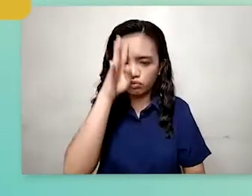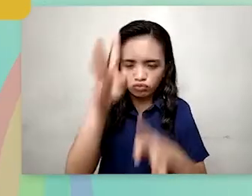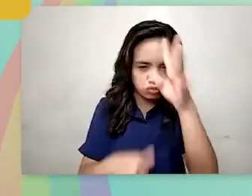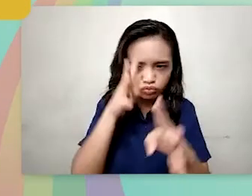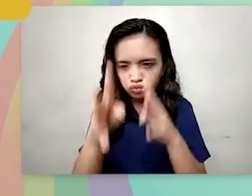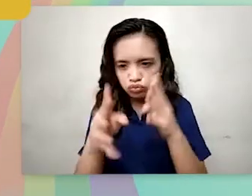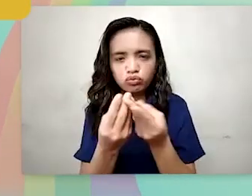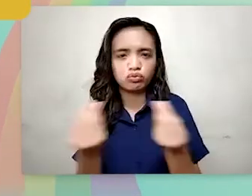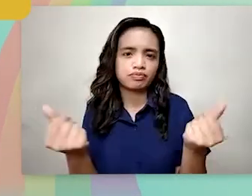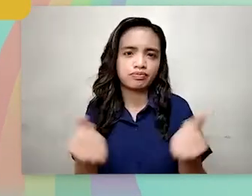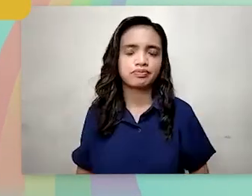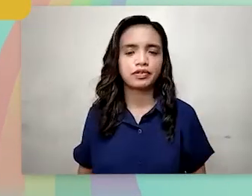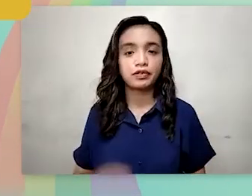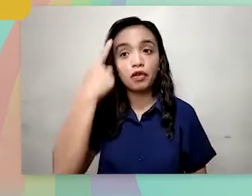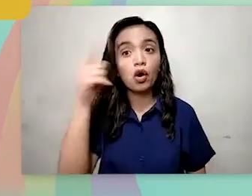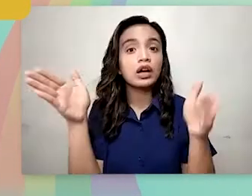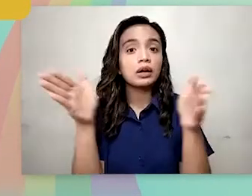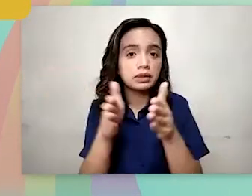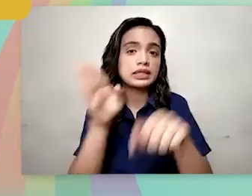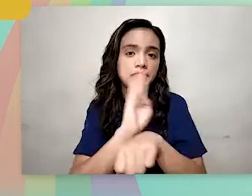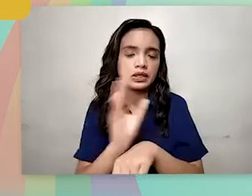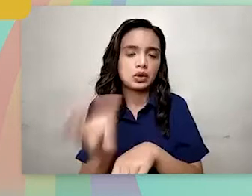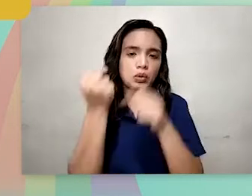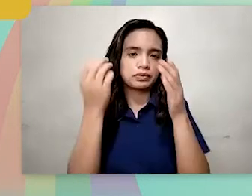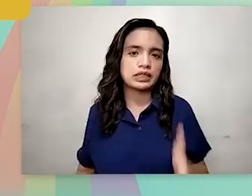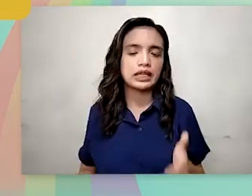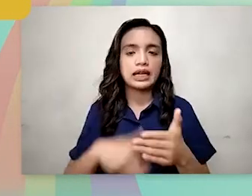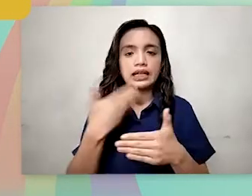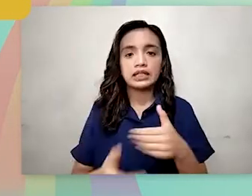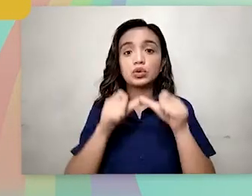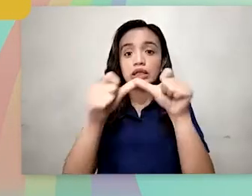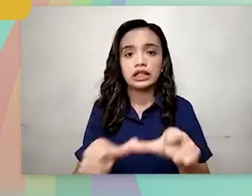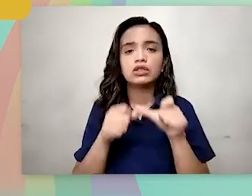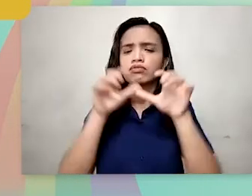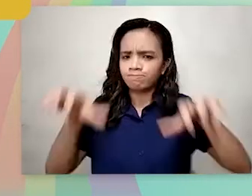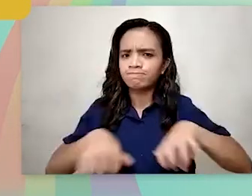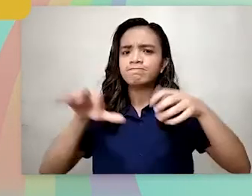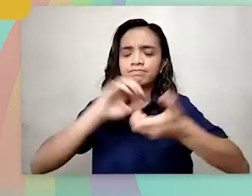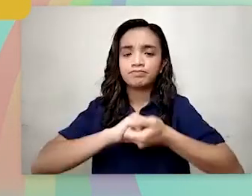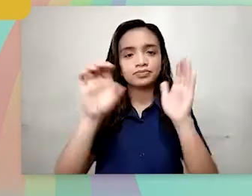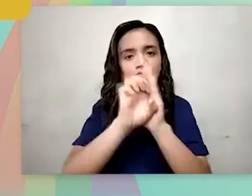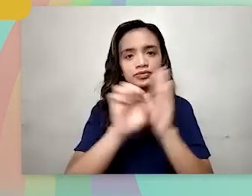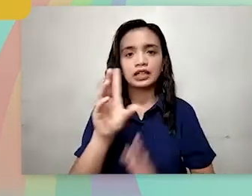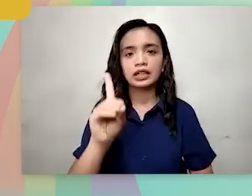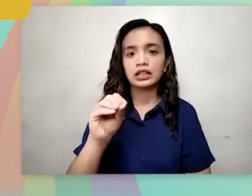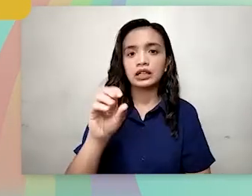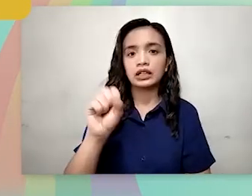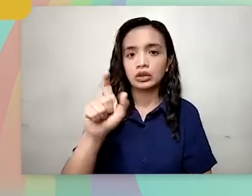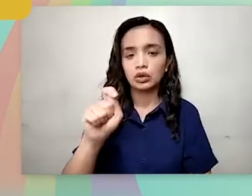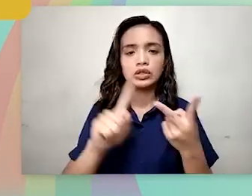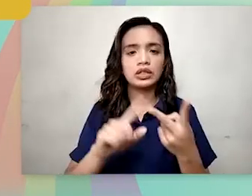more developmental and out-of-the-box financing solutions for MSMEs. So that's one. And then, of course, we continue to work